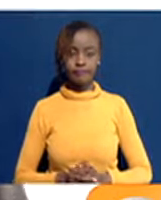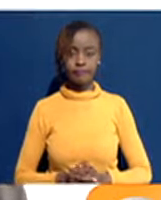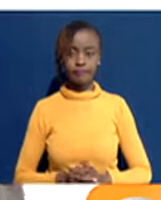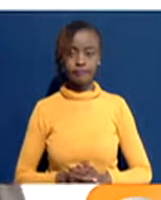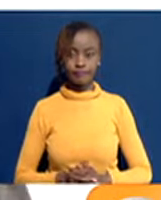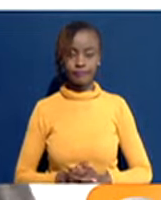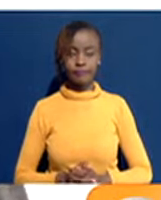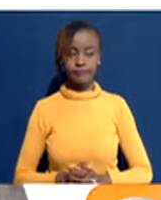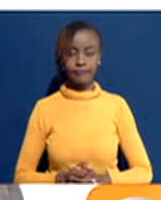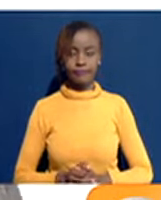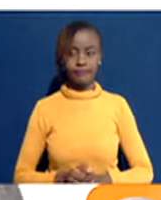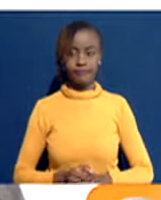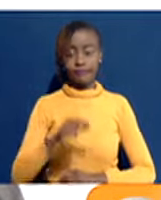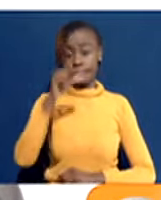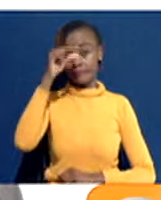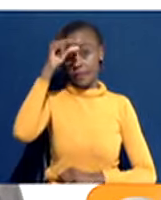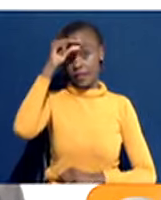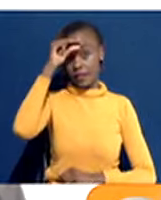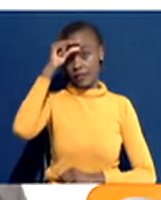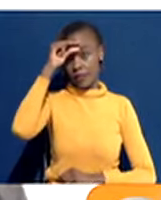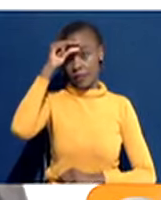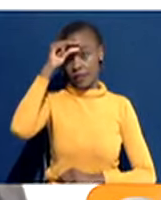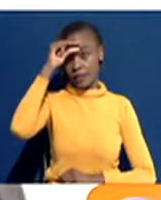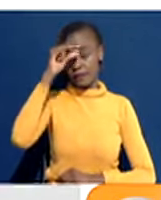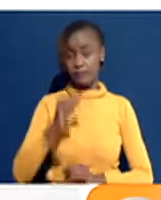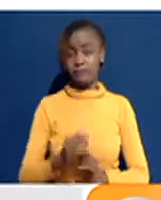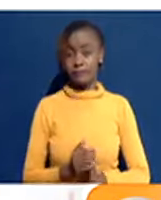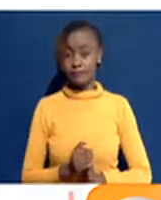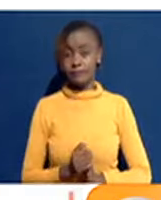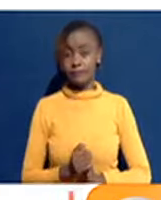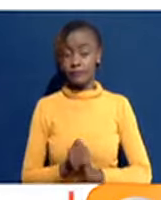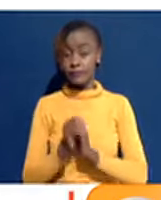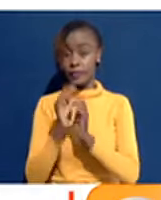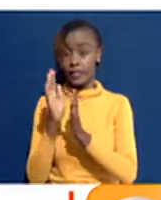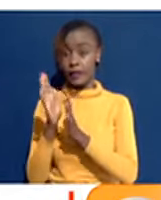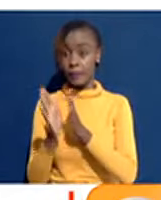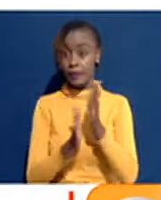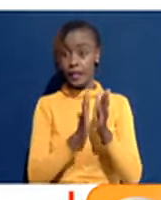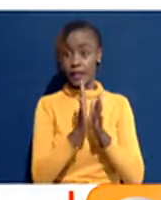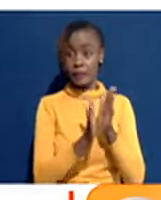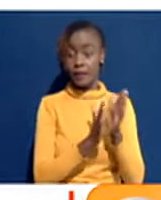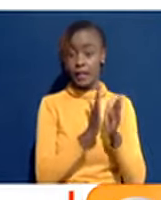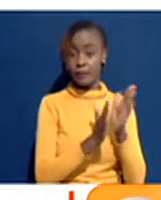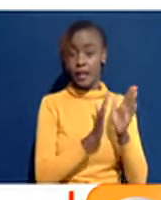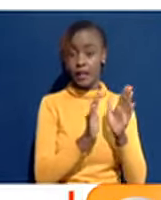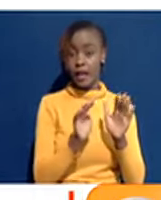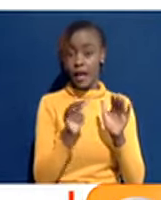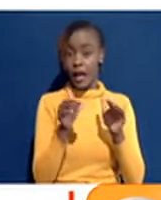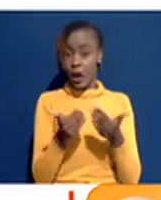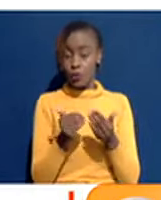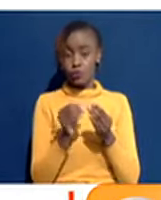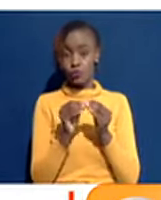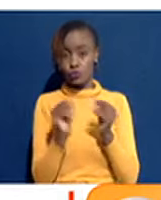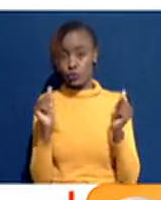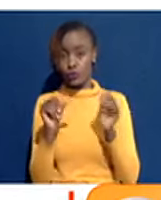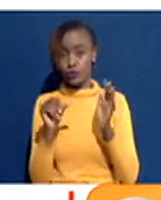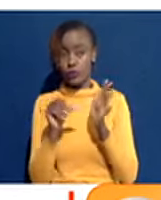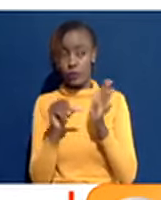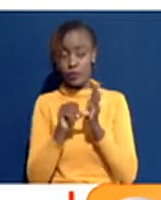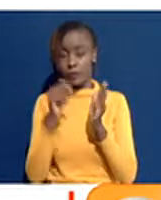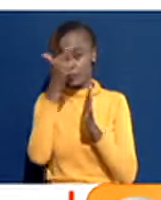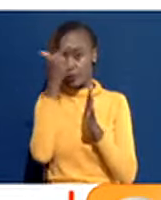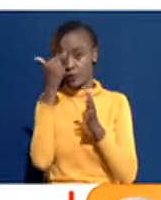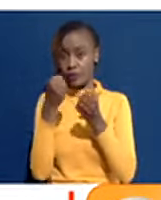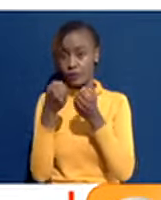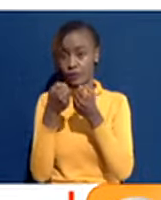The government is already working on the El Nino mitigation strategy, and we will be part and